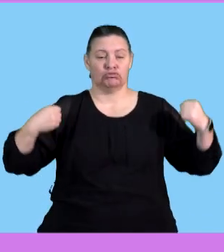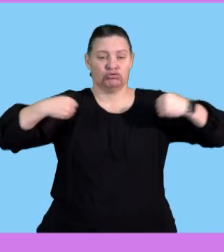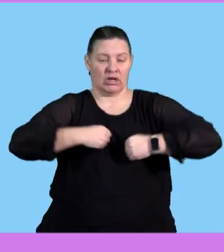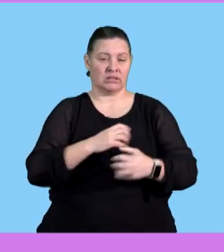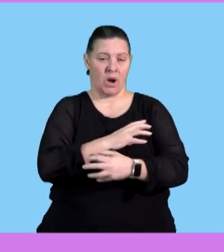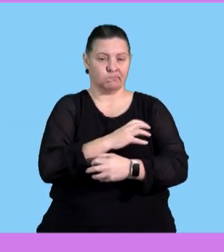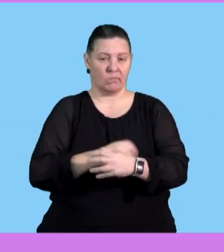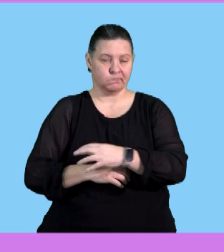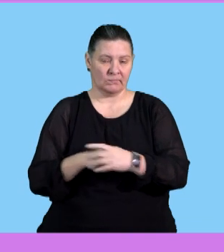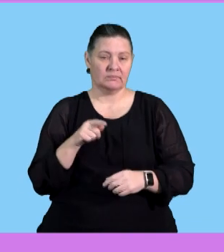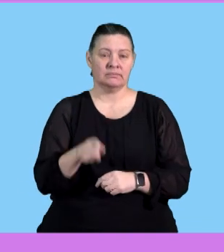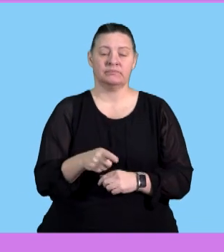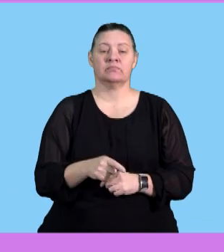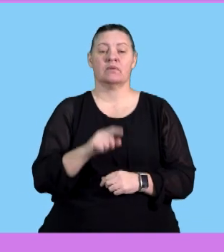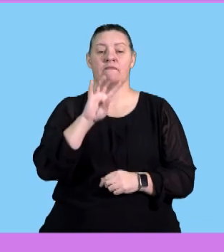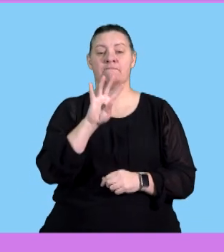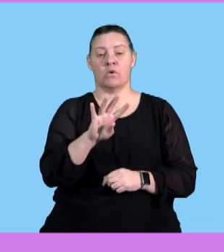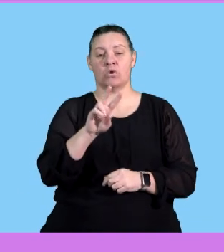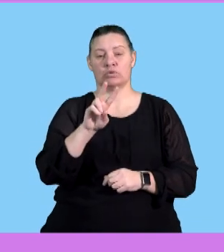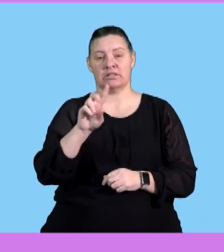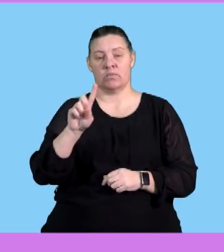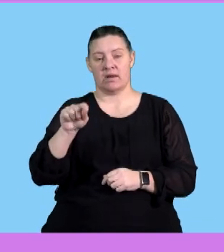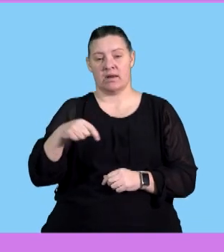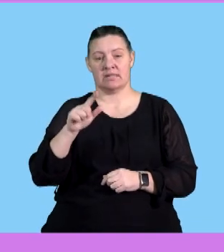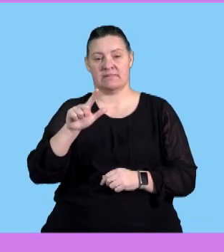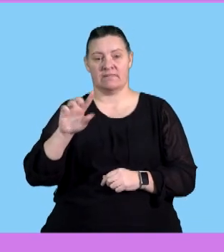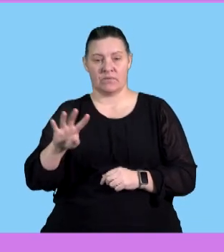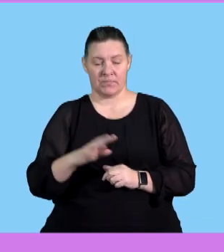our baseball jacket, it's